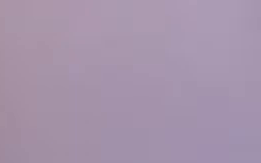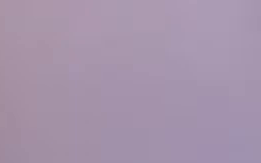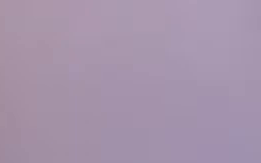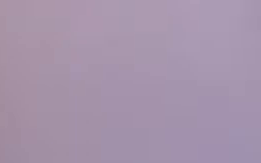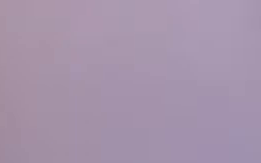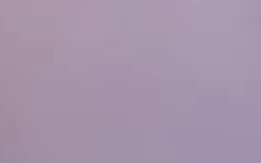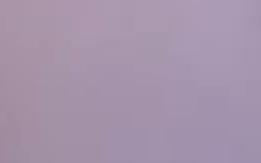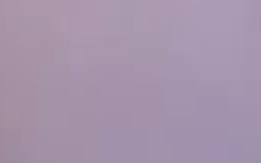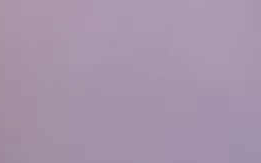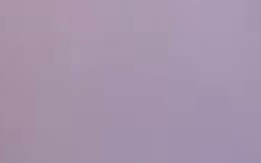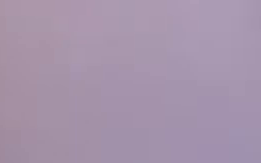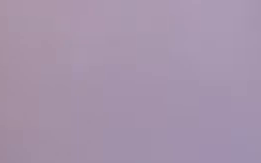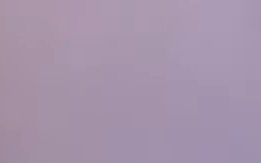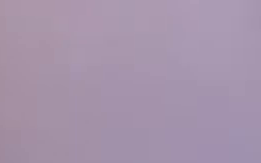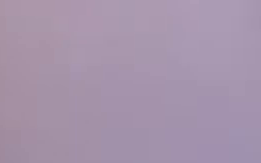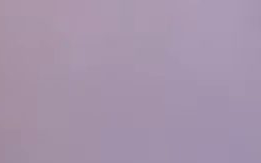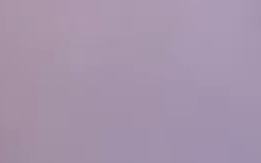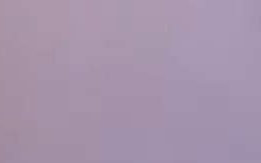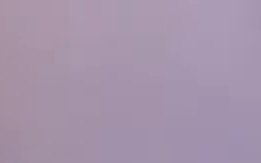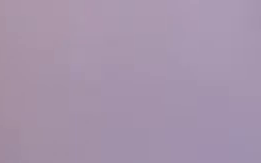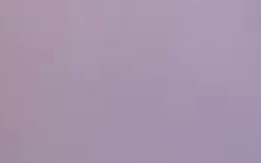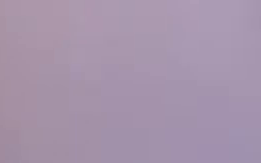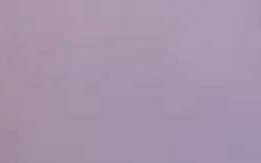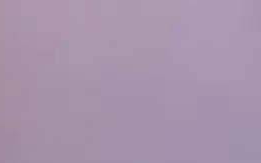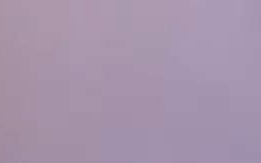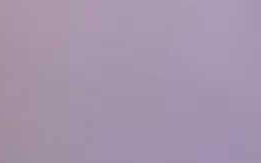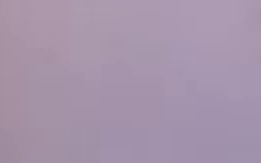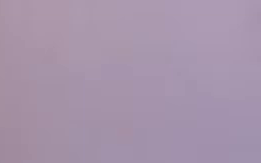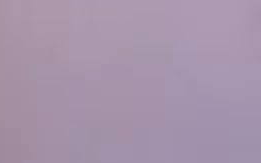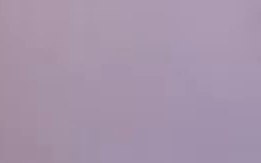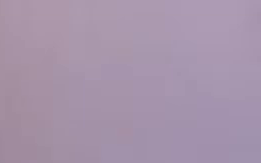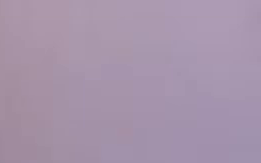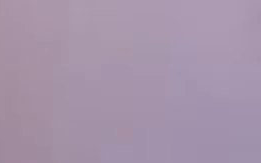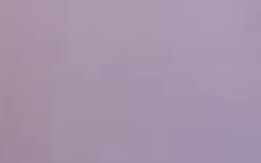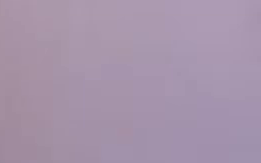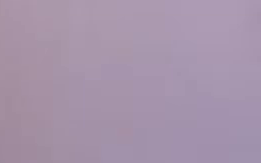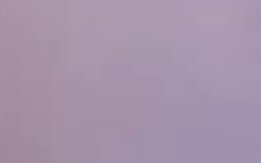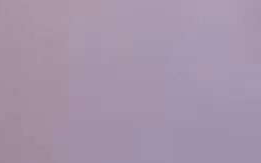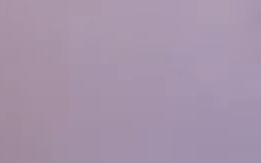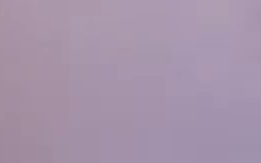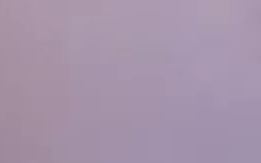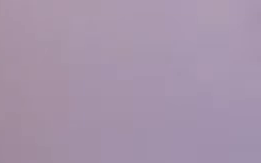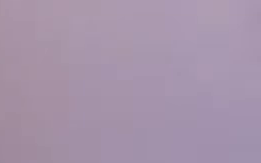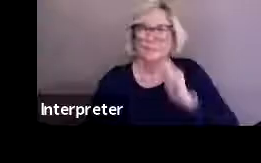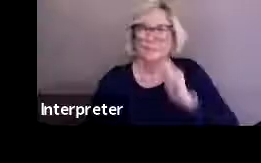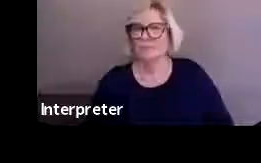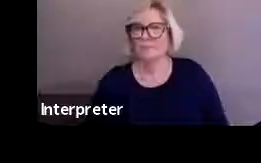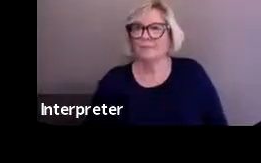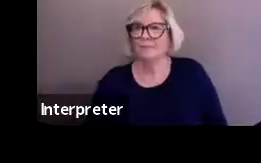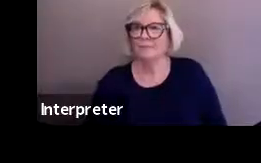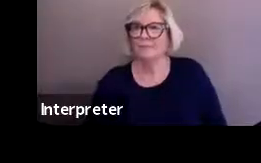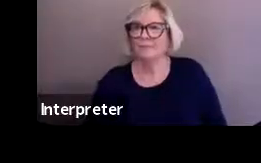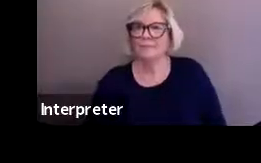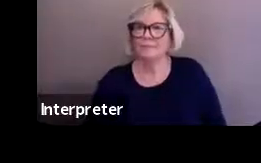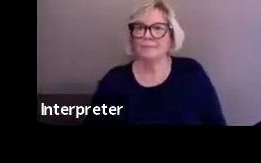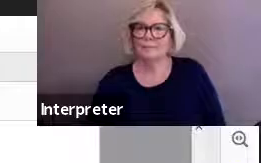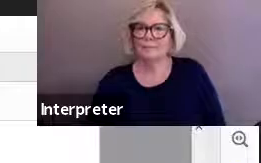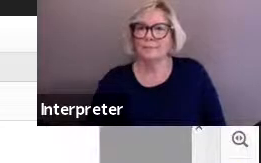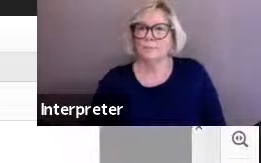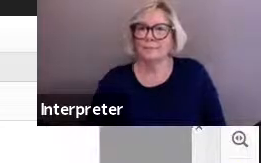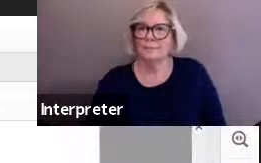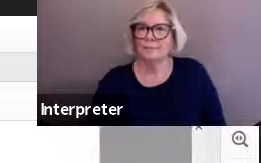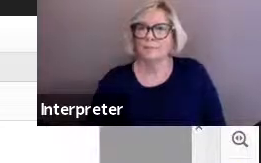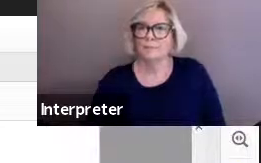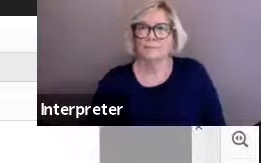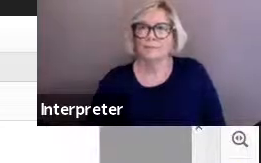commissions. Sure thing. Let's get back to our analysis.